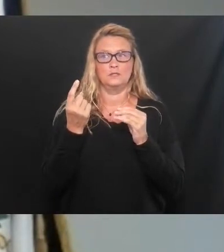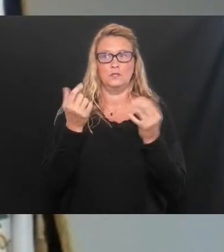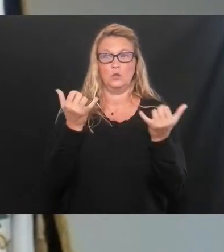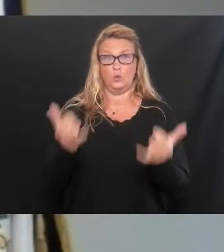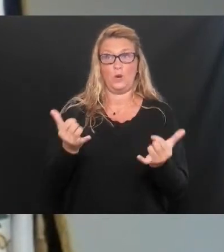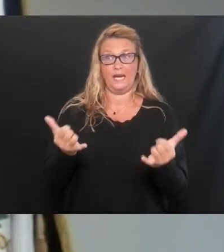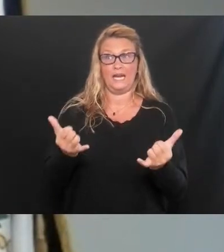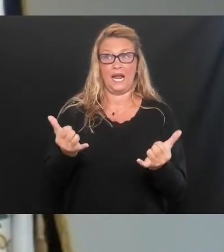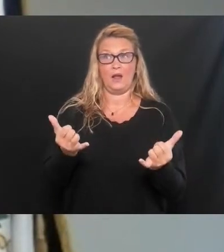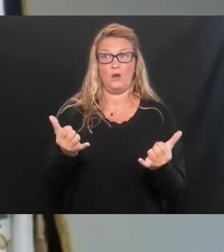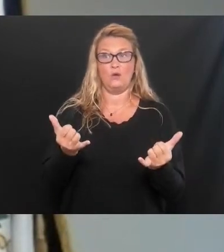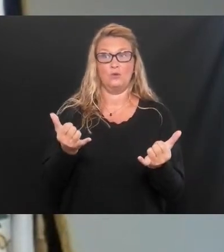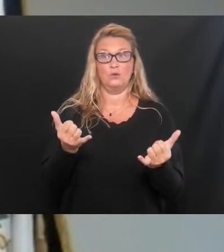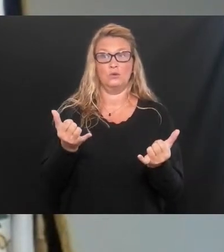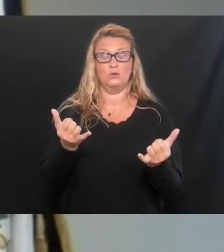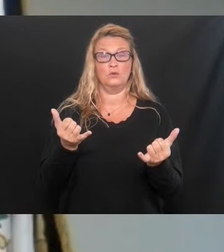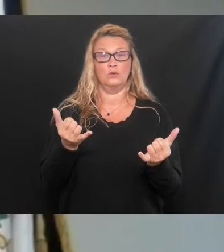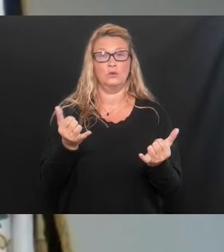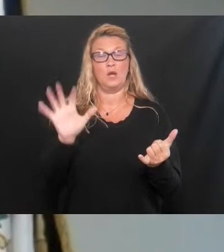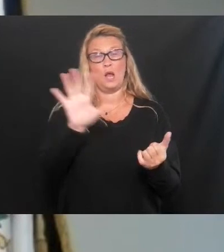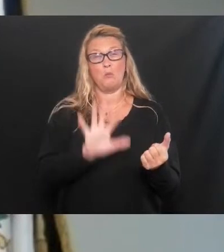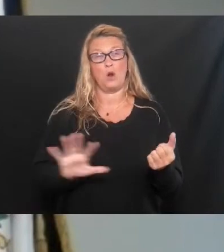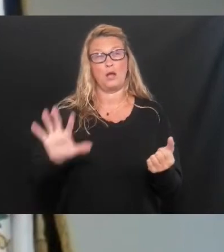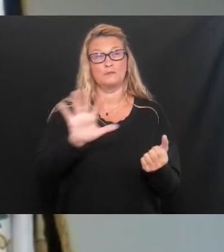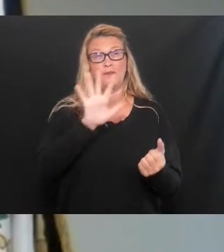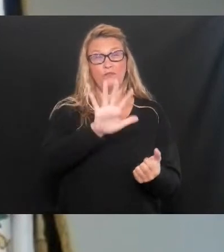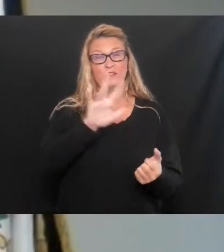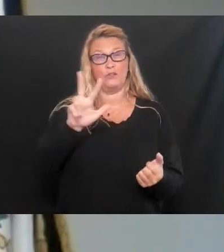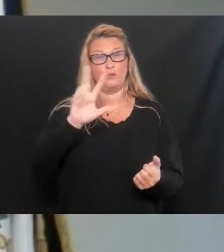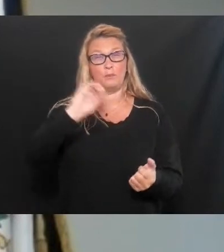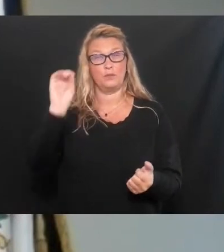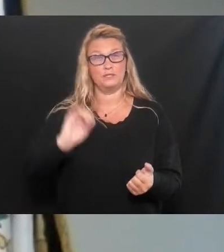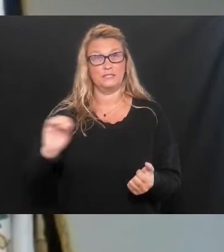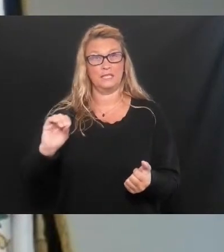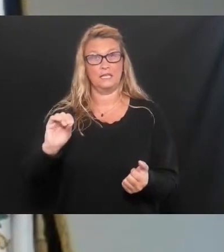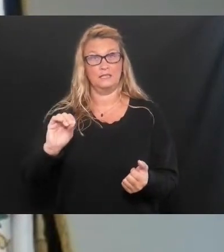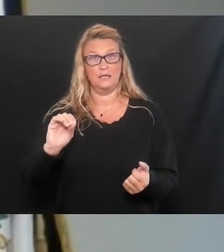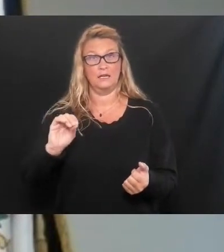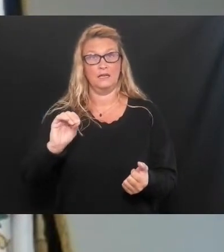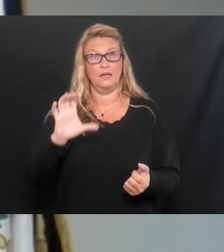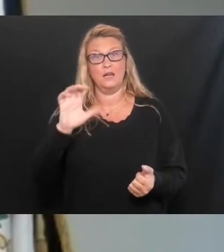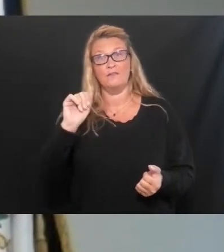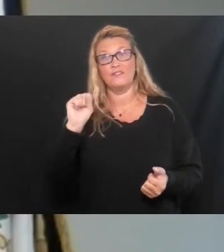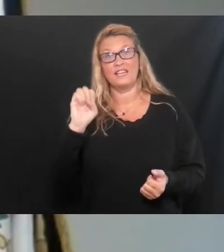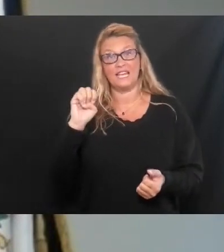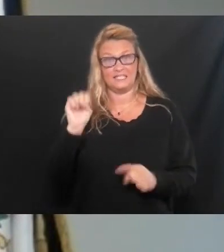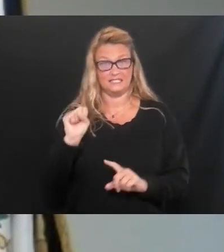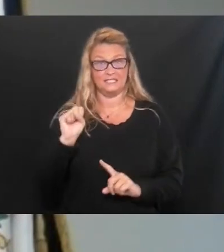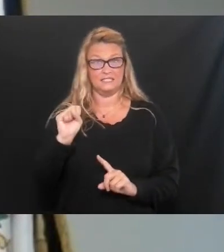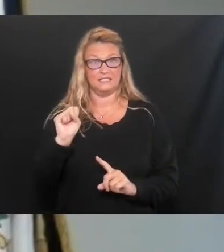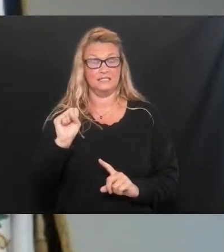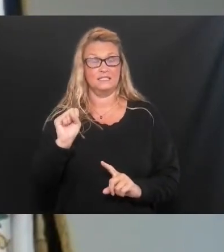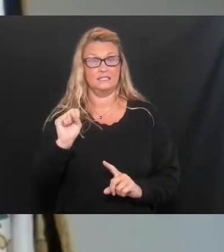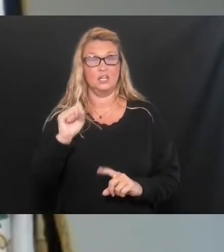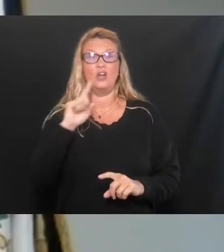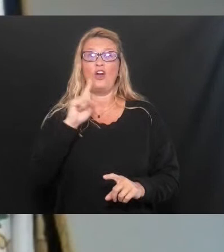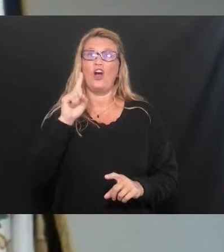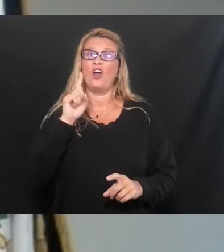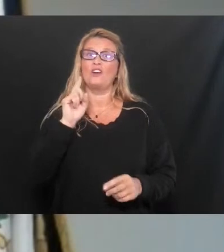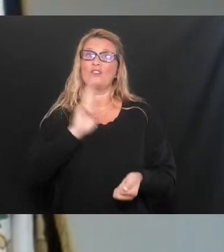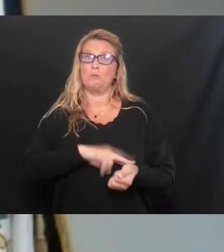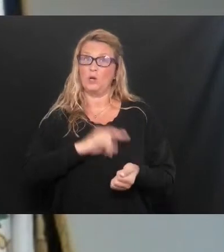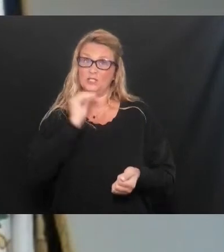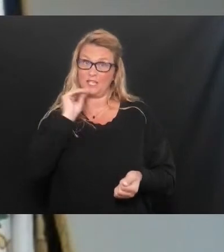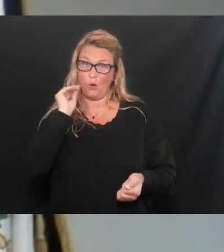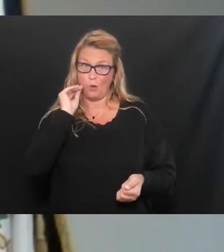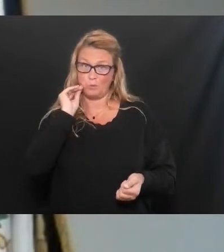pandemic. Approximately 53% of our breakthrough cases now are in nursing homes. So that's